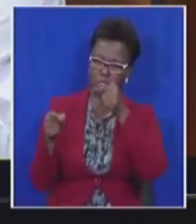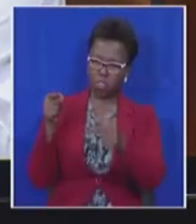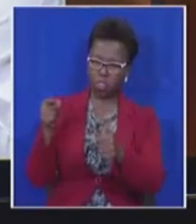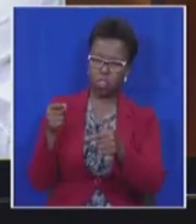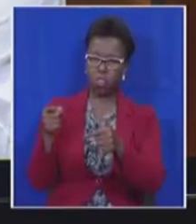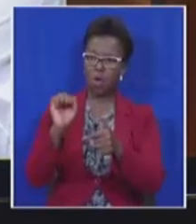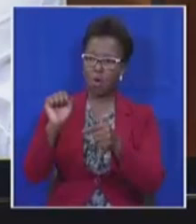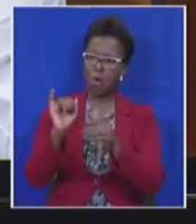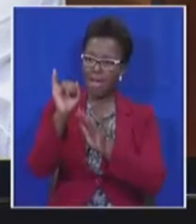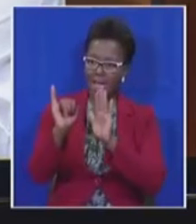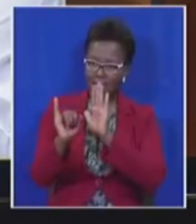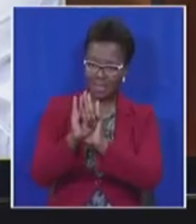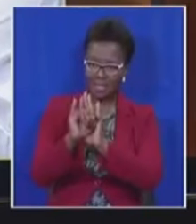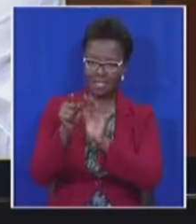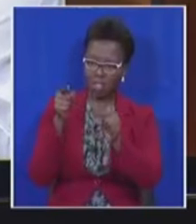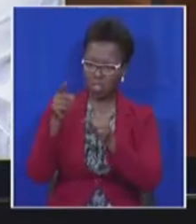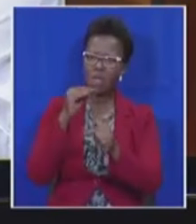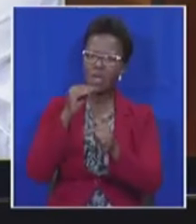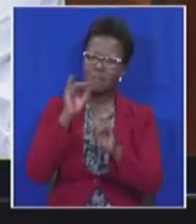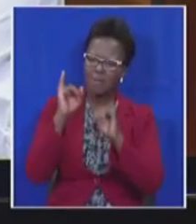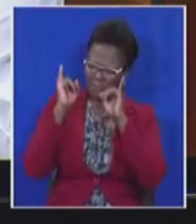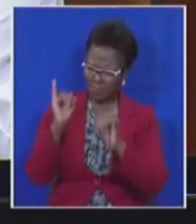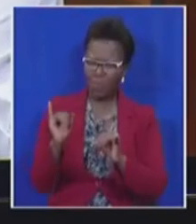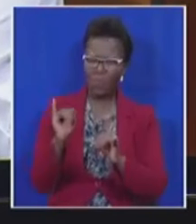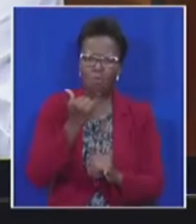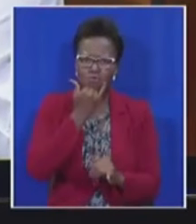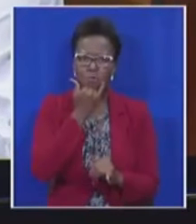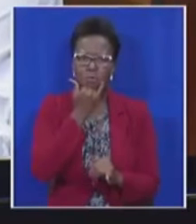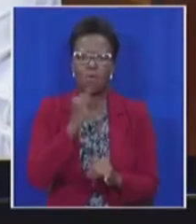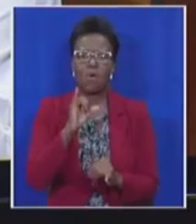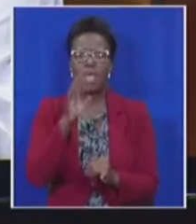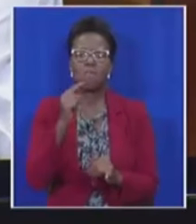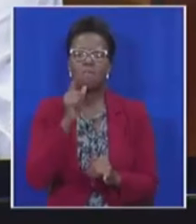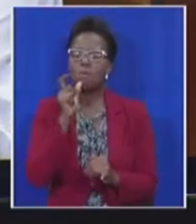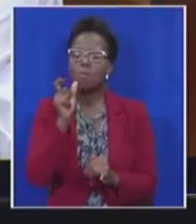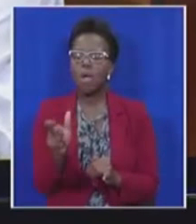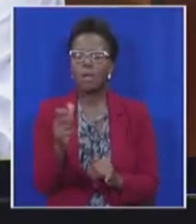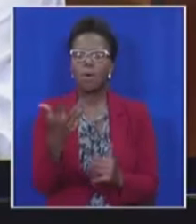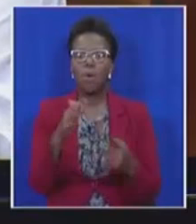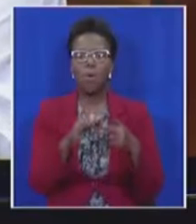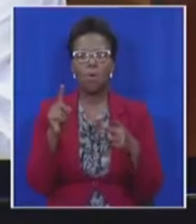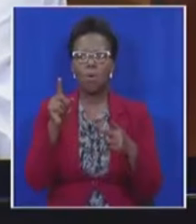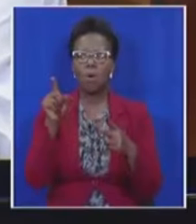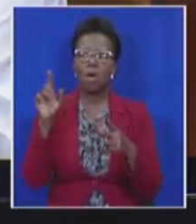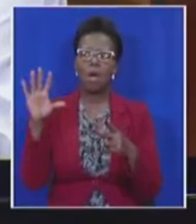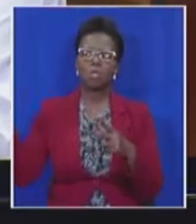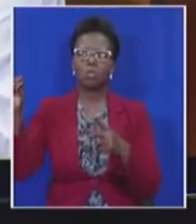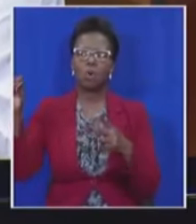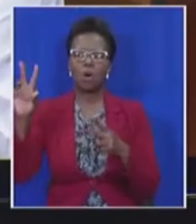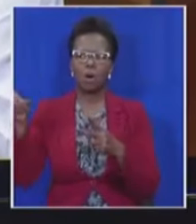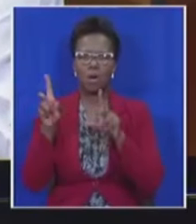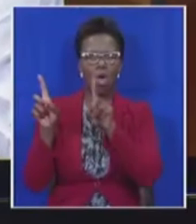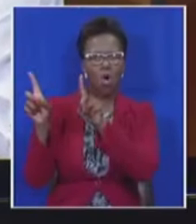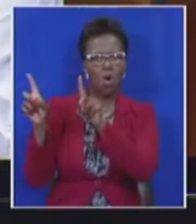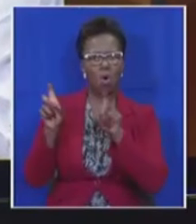equally offensive and damaging if they are made by way of inference, by way of hypothesis, through a quotation, by